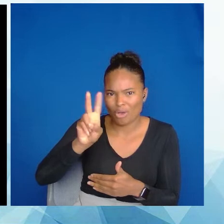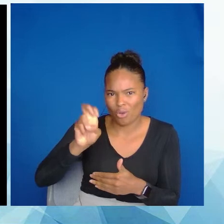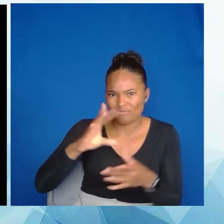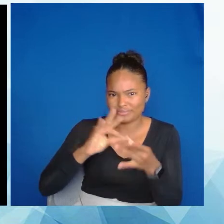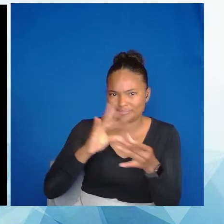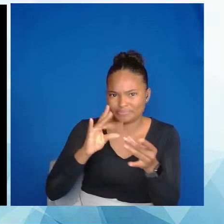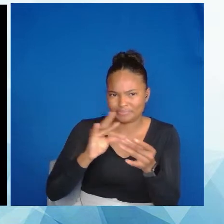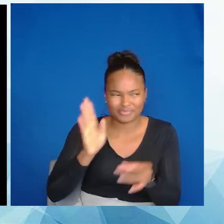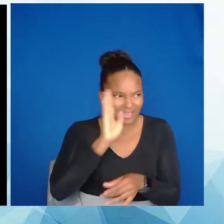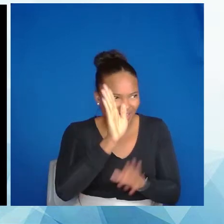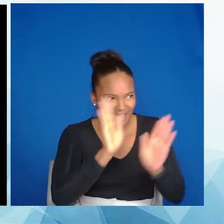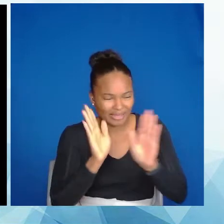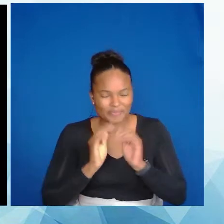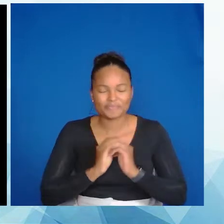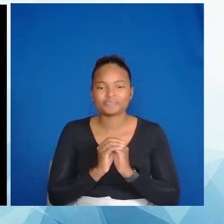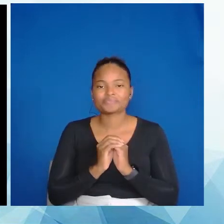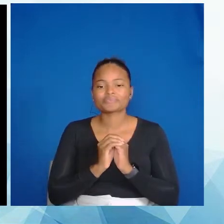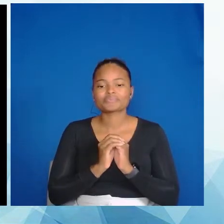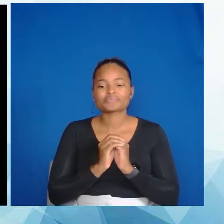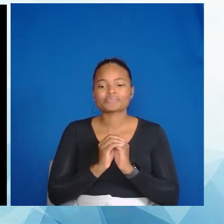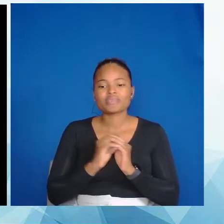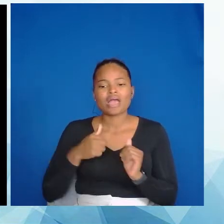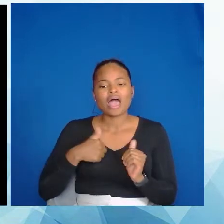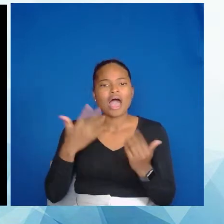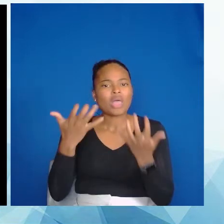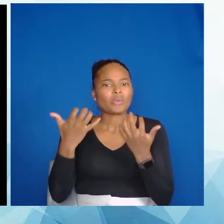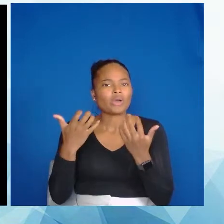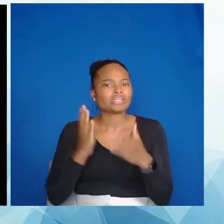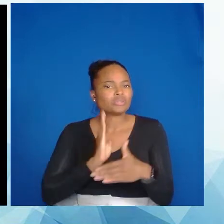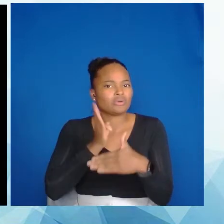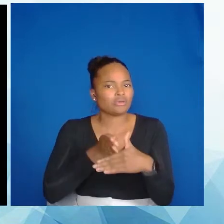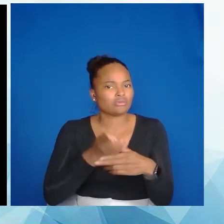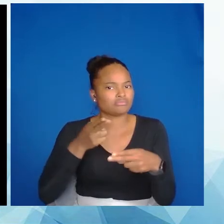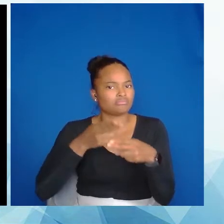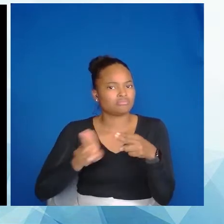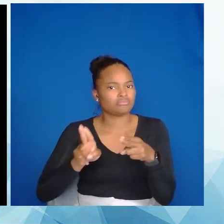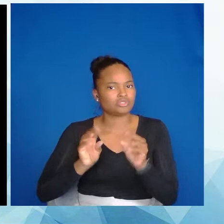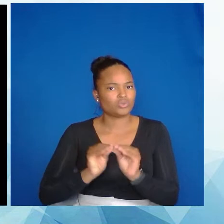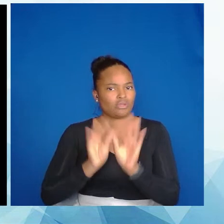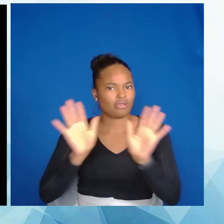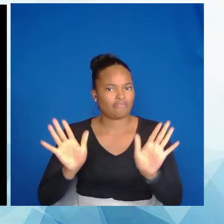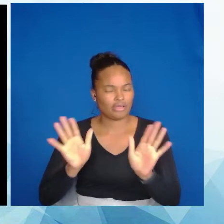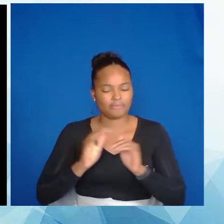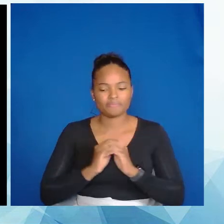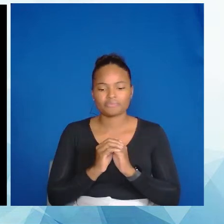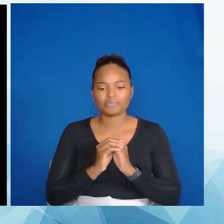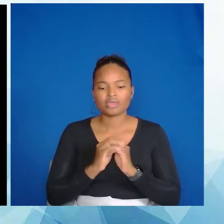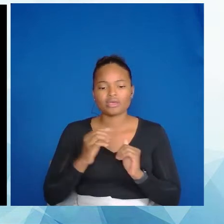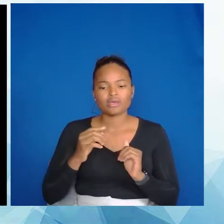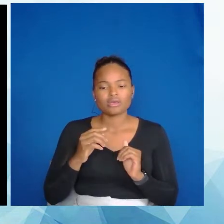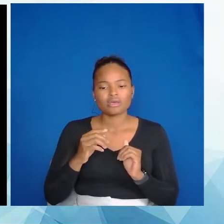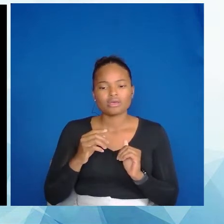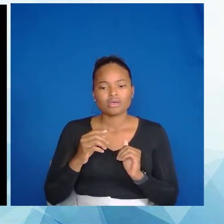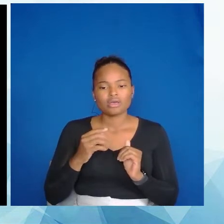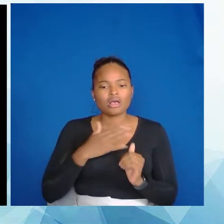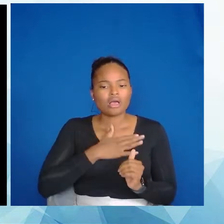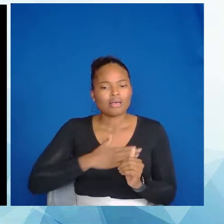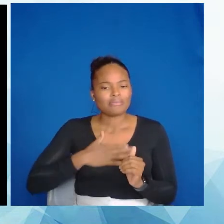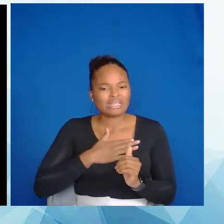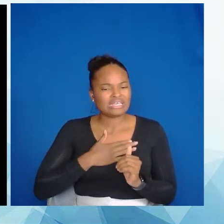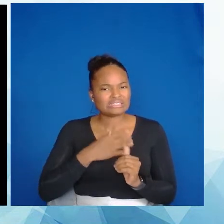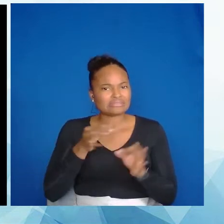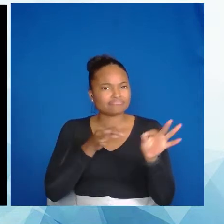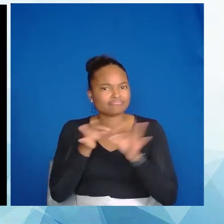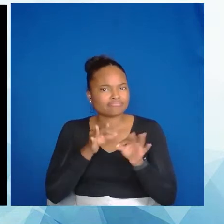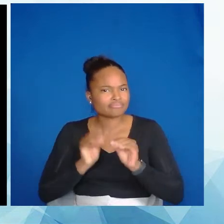Deborah. I just wanted to interrupt briefly to clarify because I would like to have you state a little bit more clearly